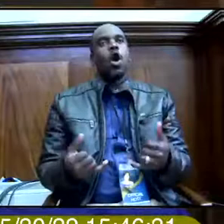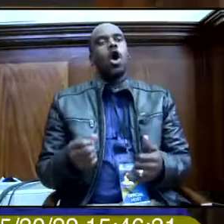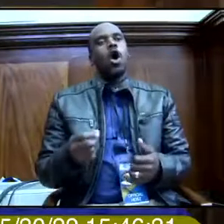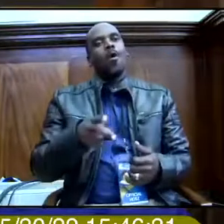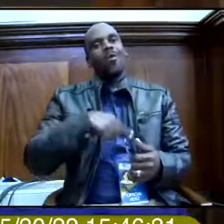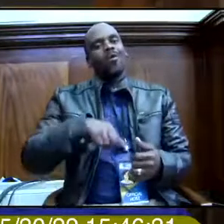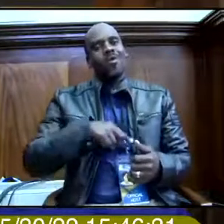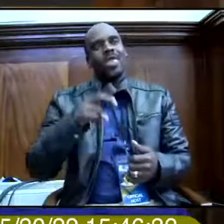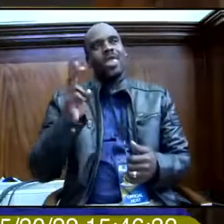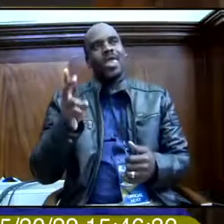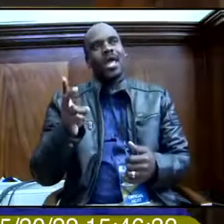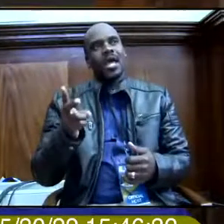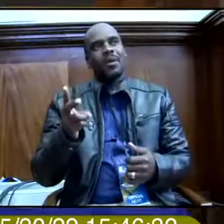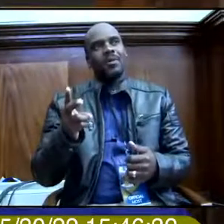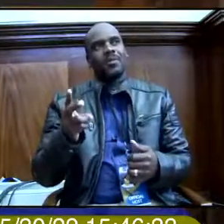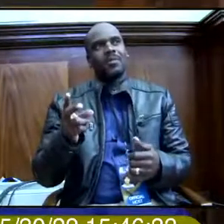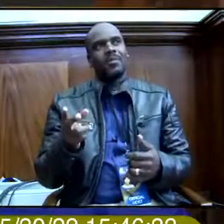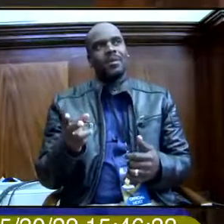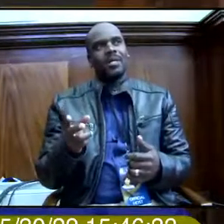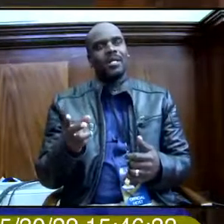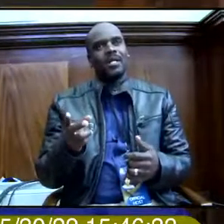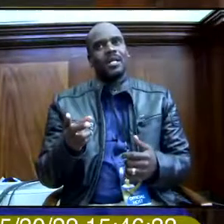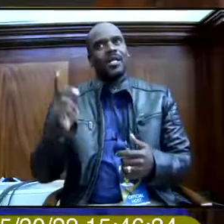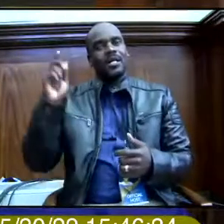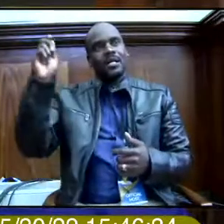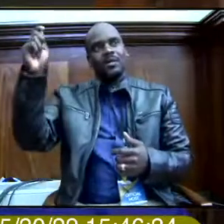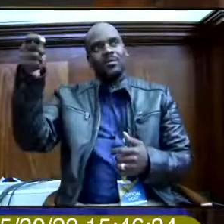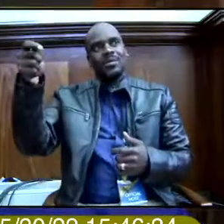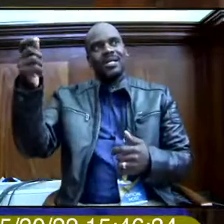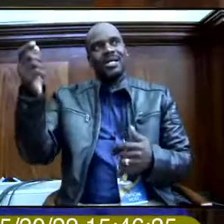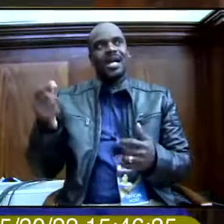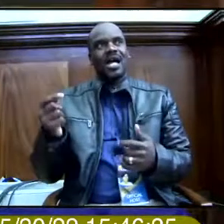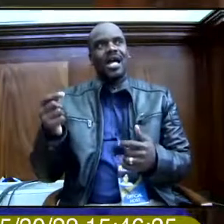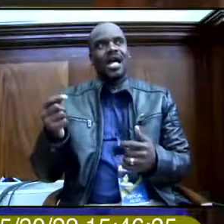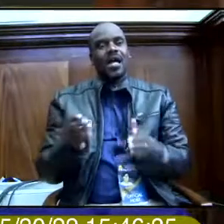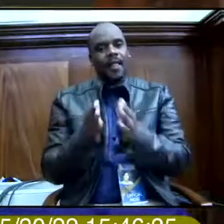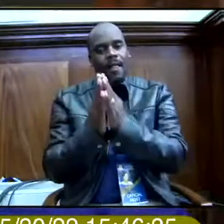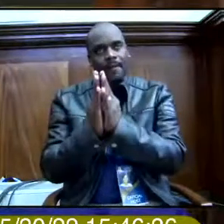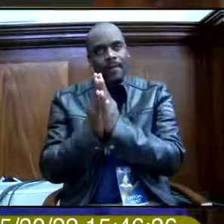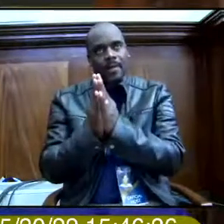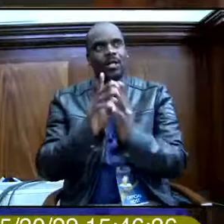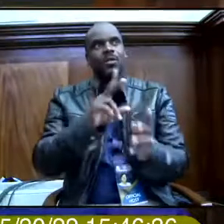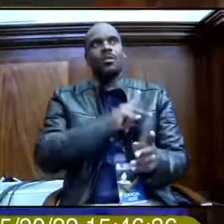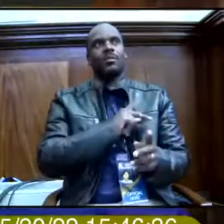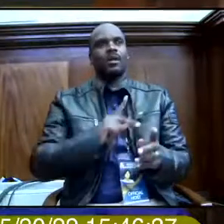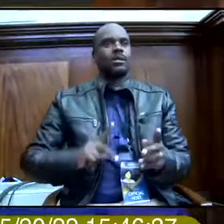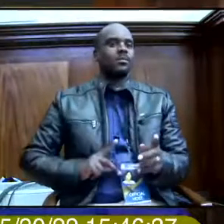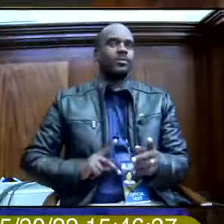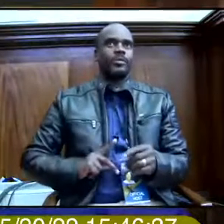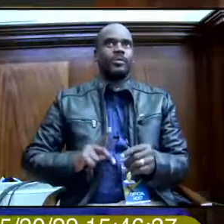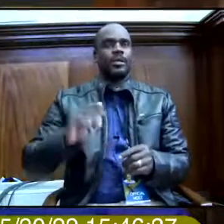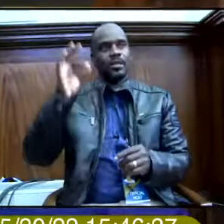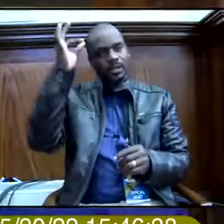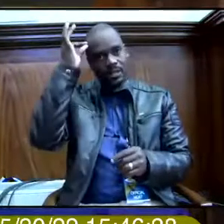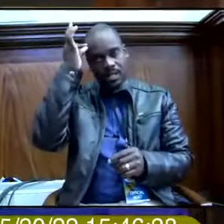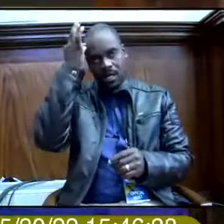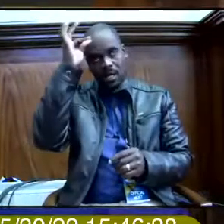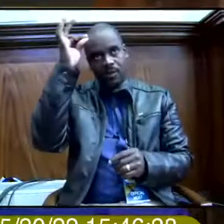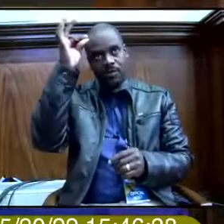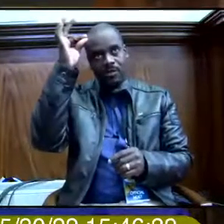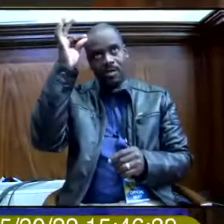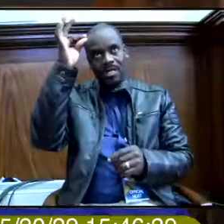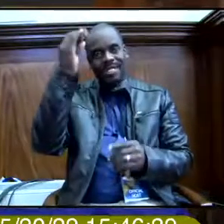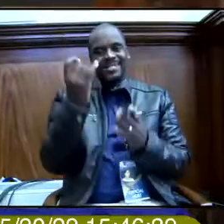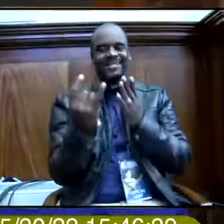on that uh speaker requested the government intervene i don't know